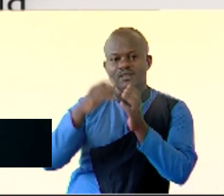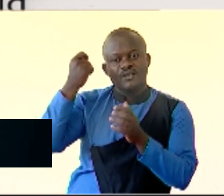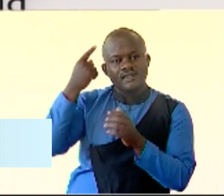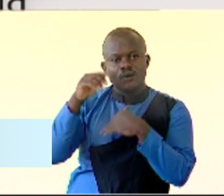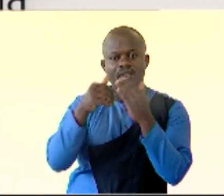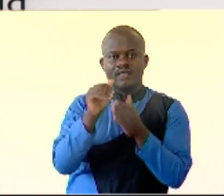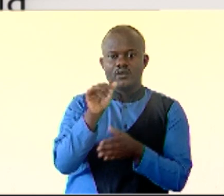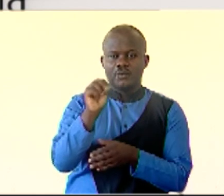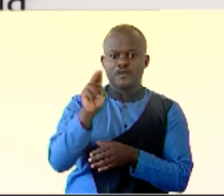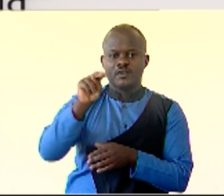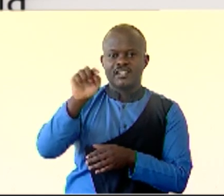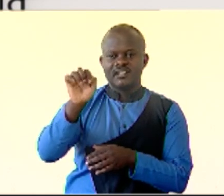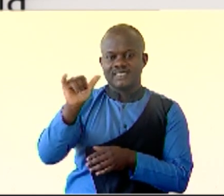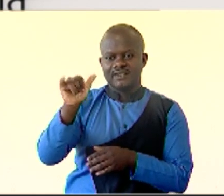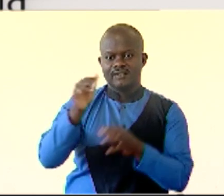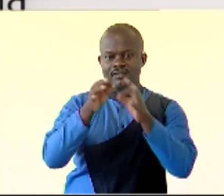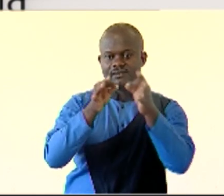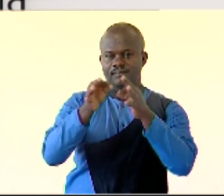immunity?